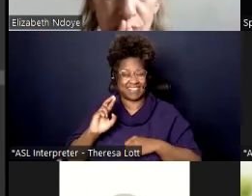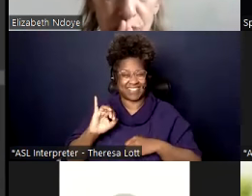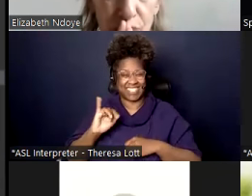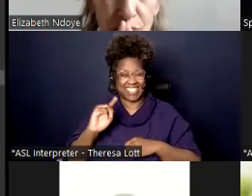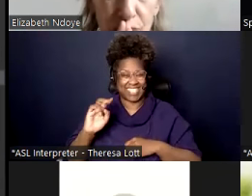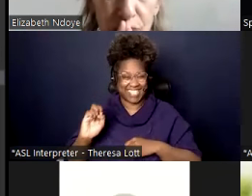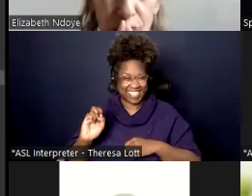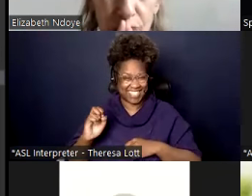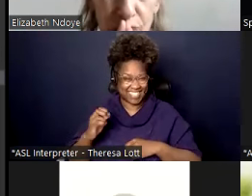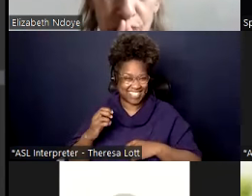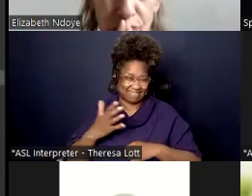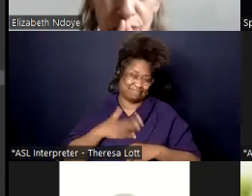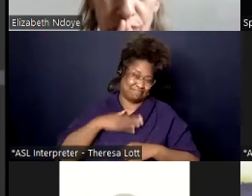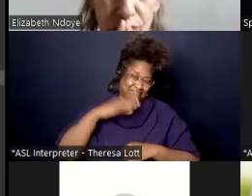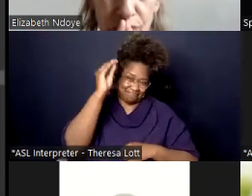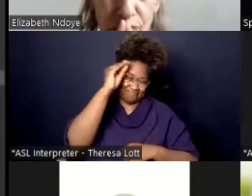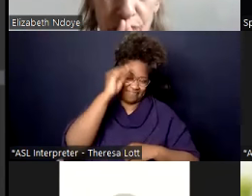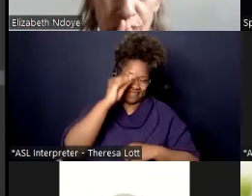the